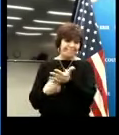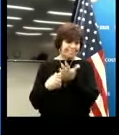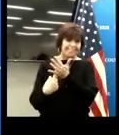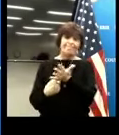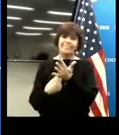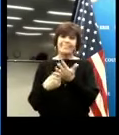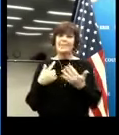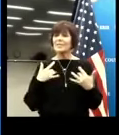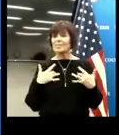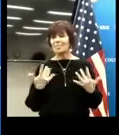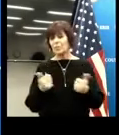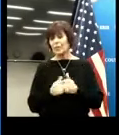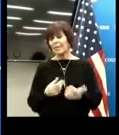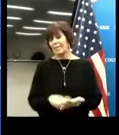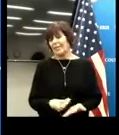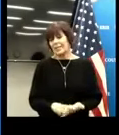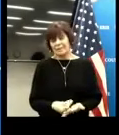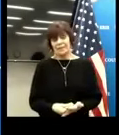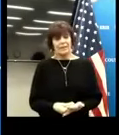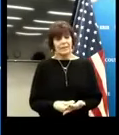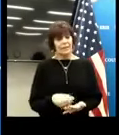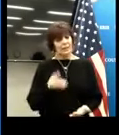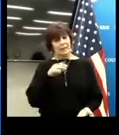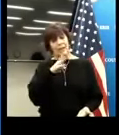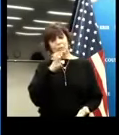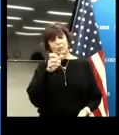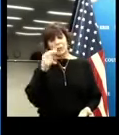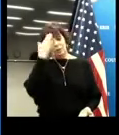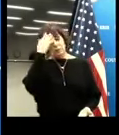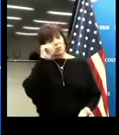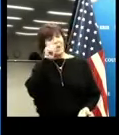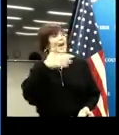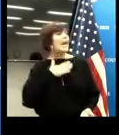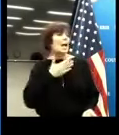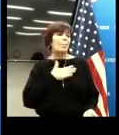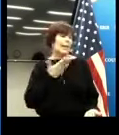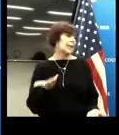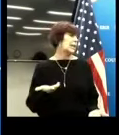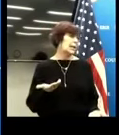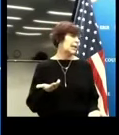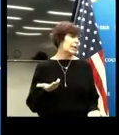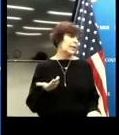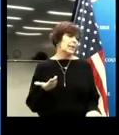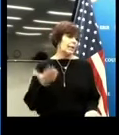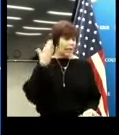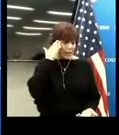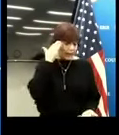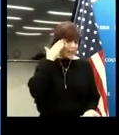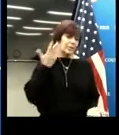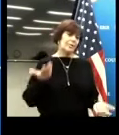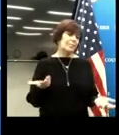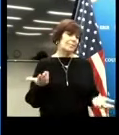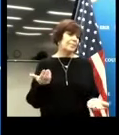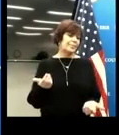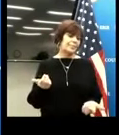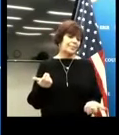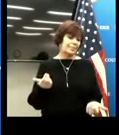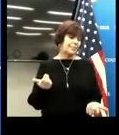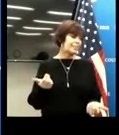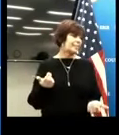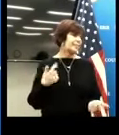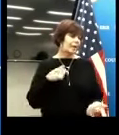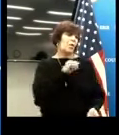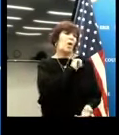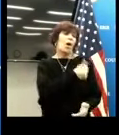are. And Dr. Burstein knows I'm not happy about it, that would be any delay more than 24 hours for contact tracers. And I've